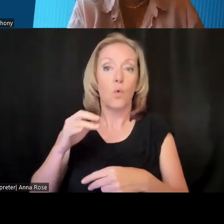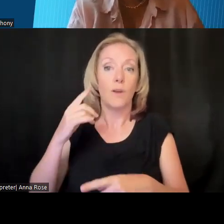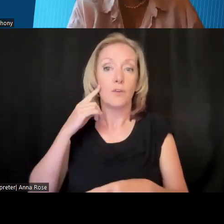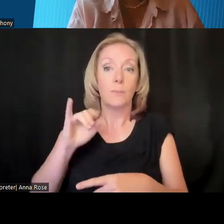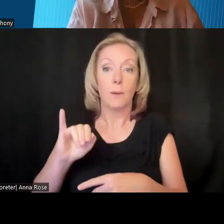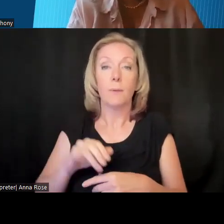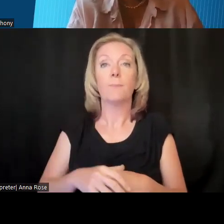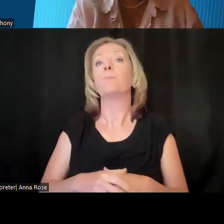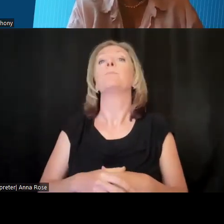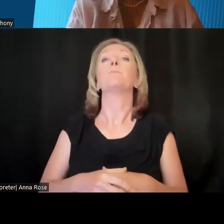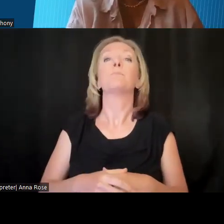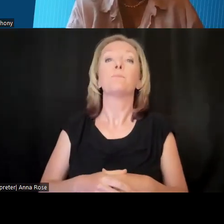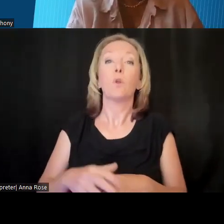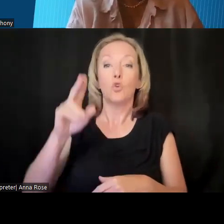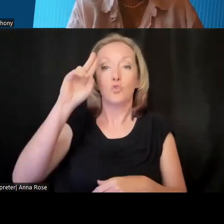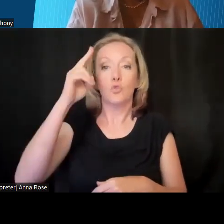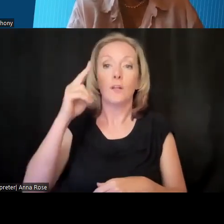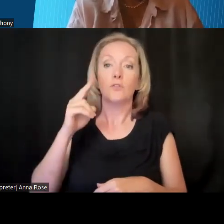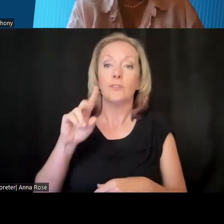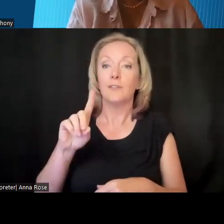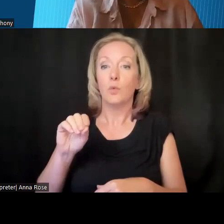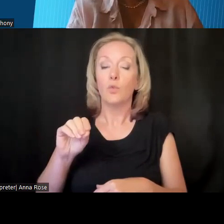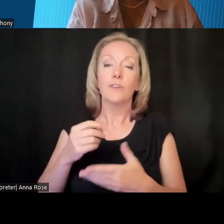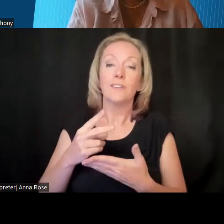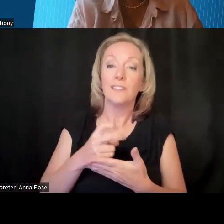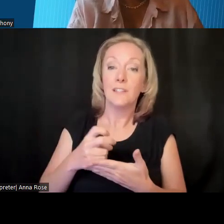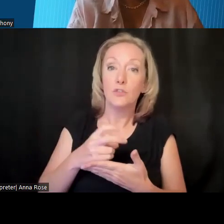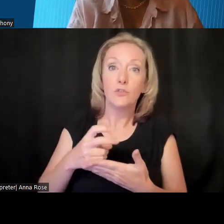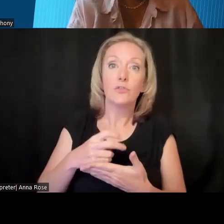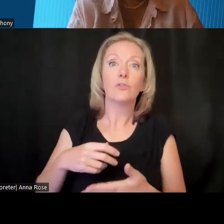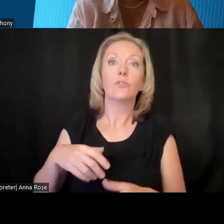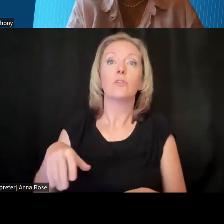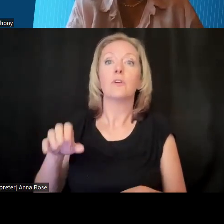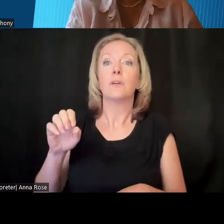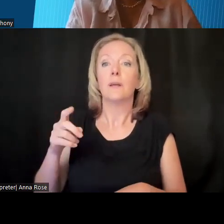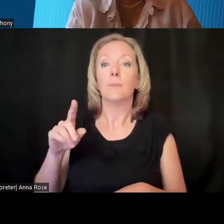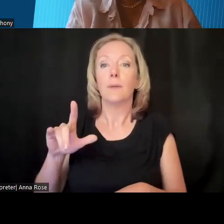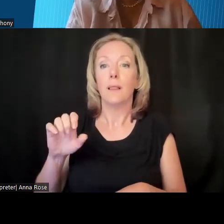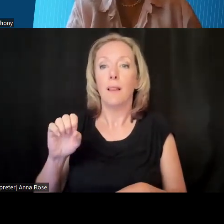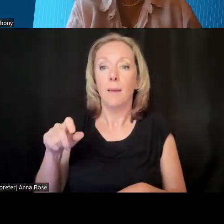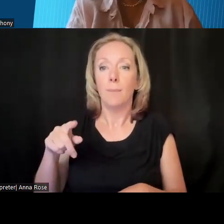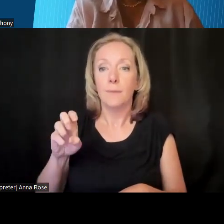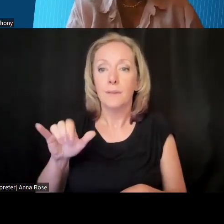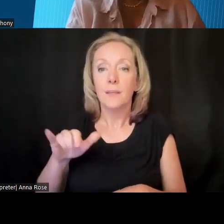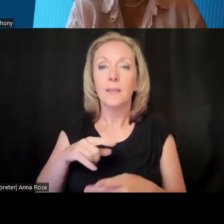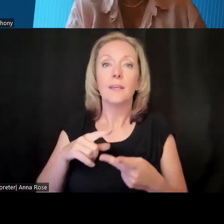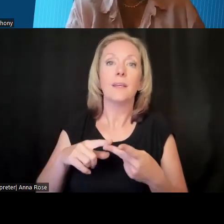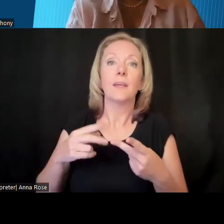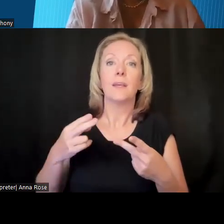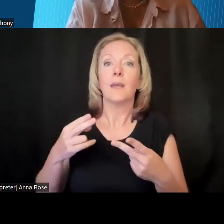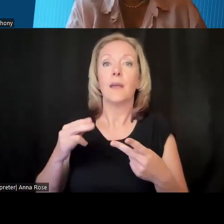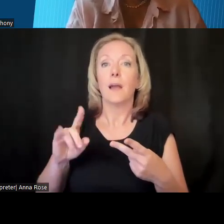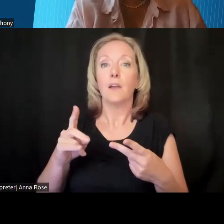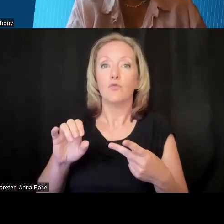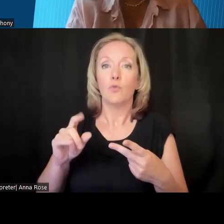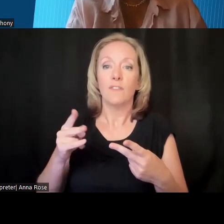have a neurological disorder such as seizures or epilepsy or hydrocephalus? So we worry about anything that's happening